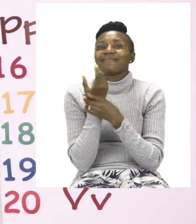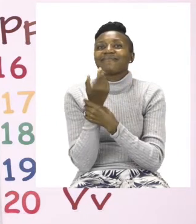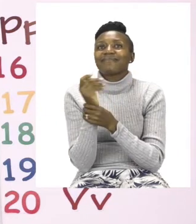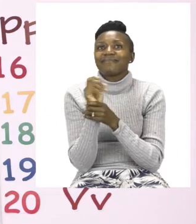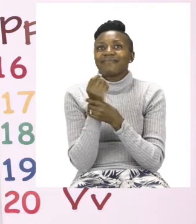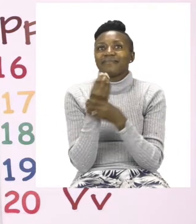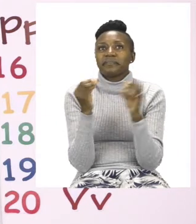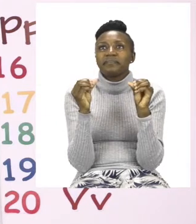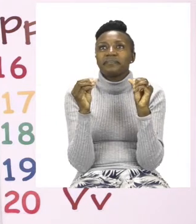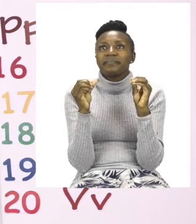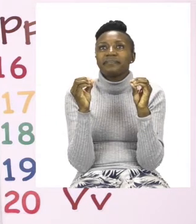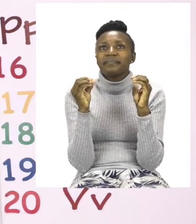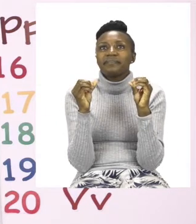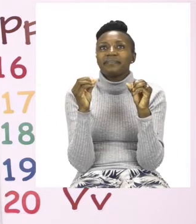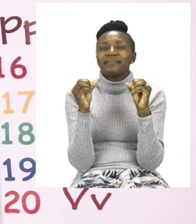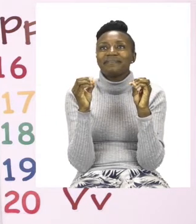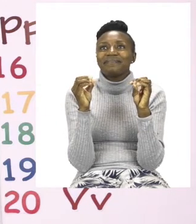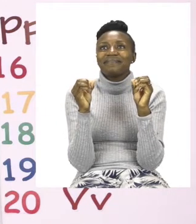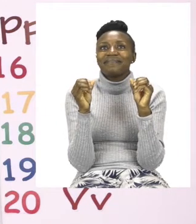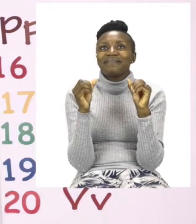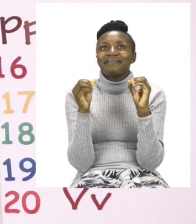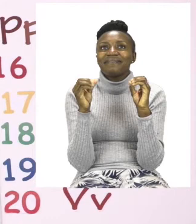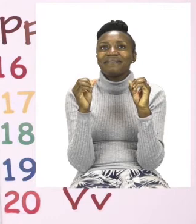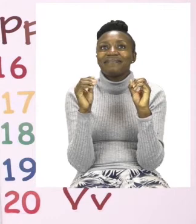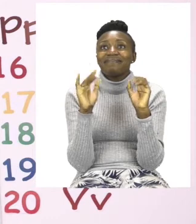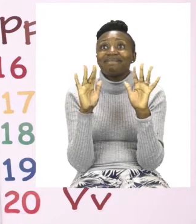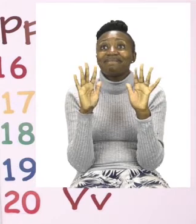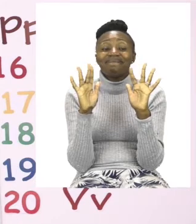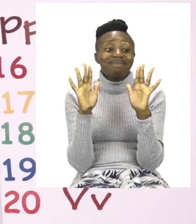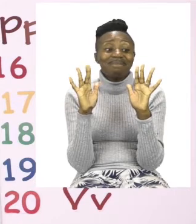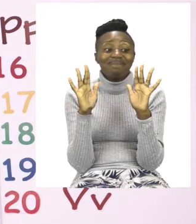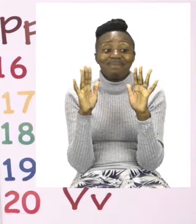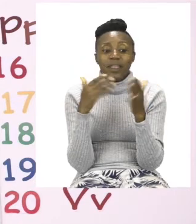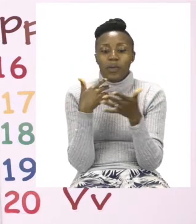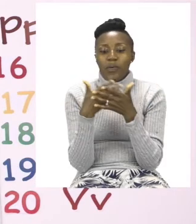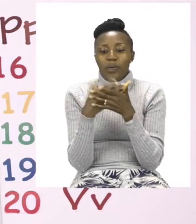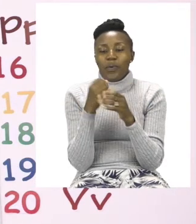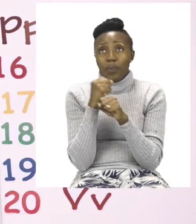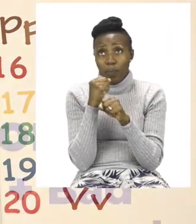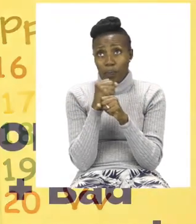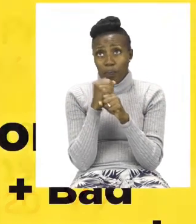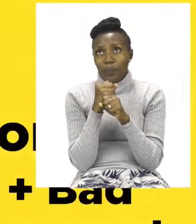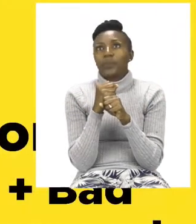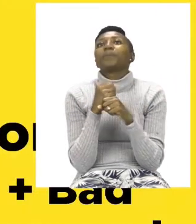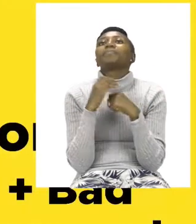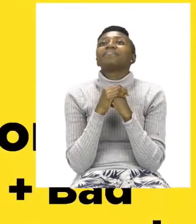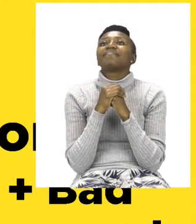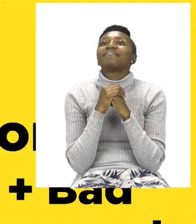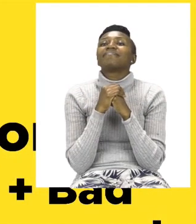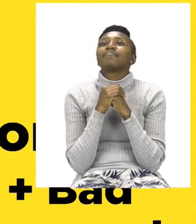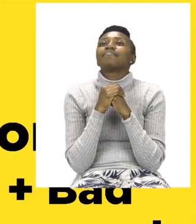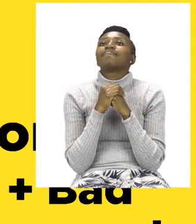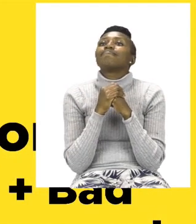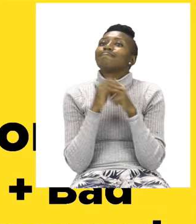wrists, and our fingertips too. Make sure your hands are dry before you touch anything else. For